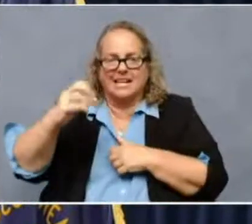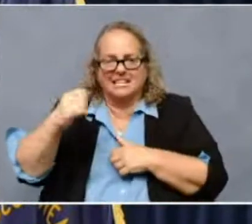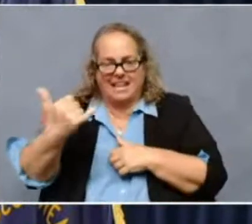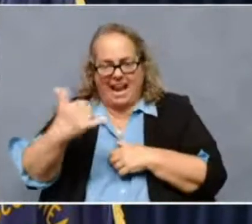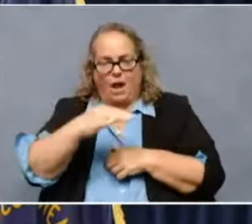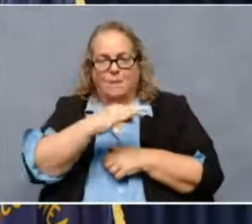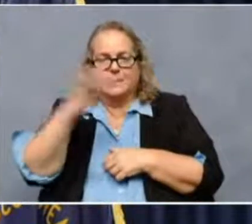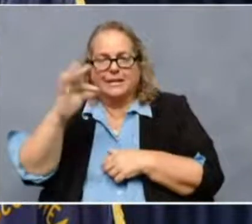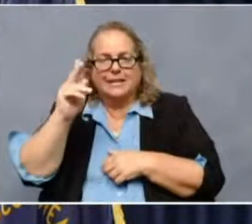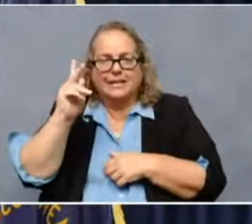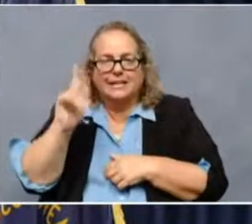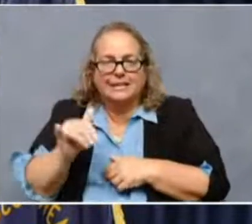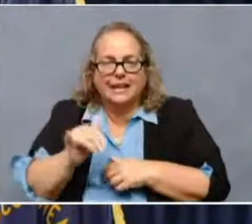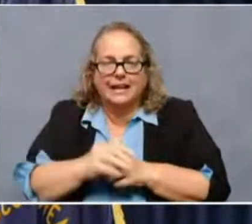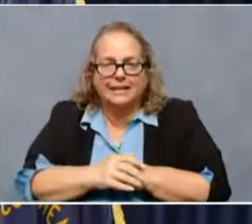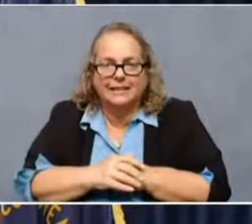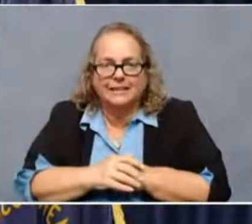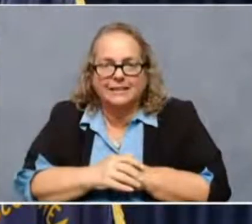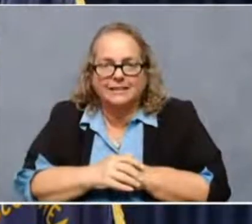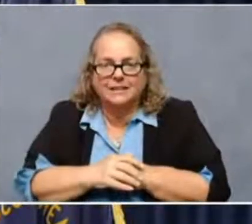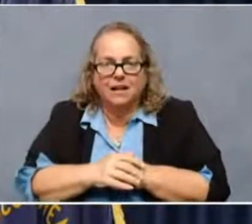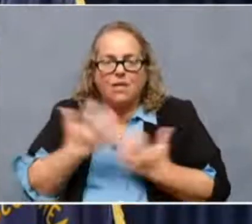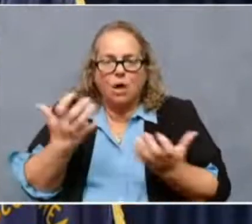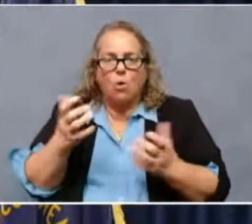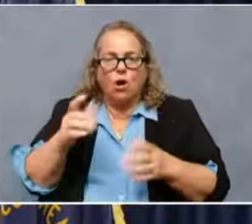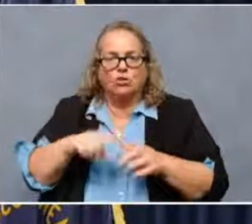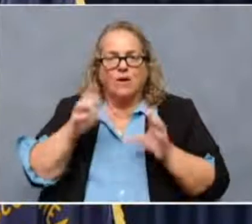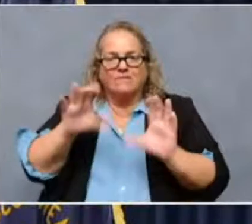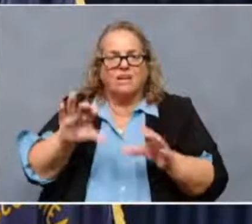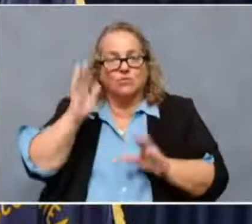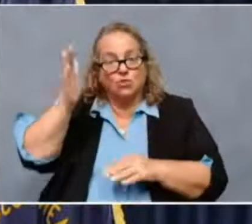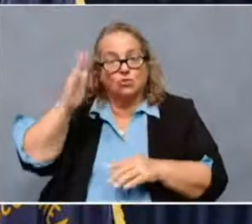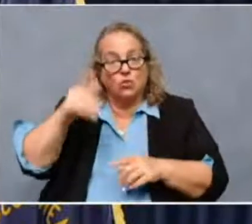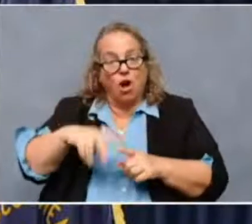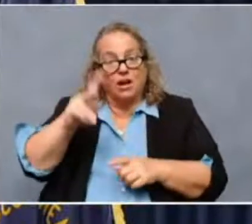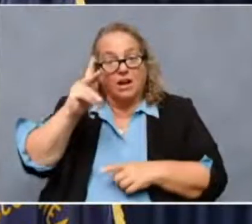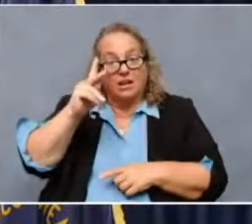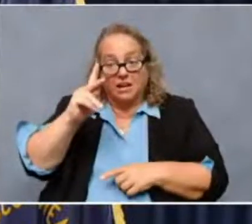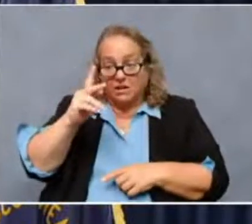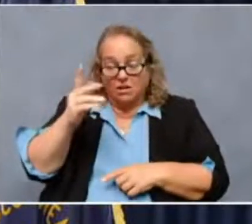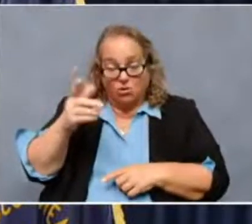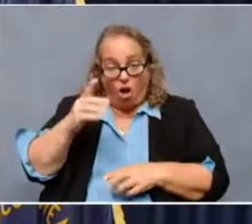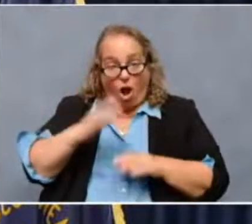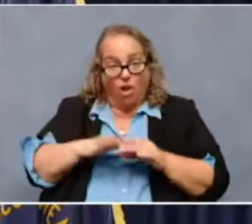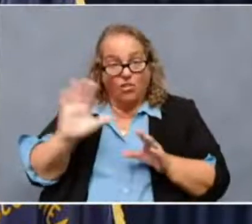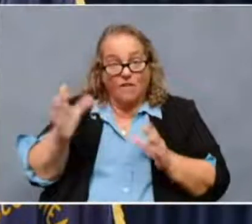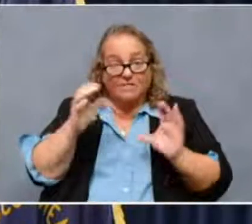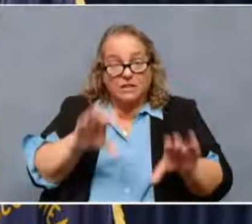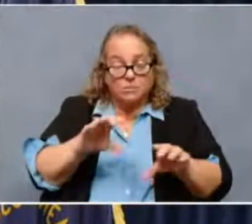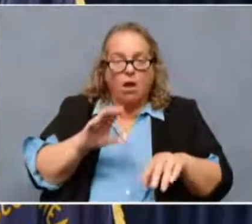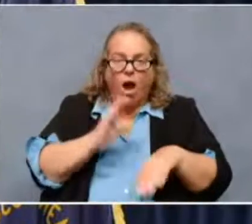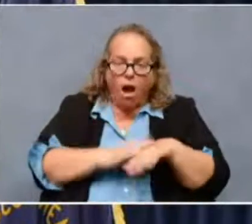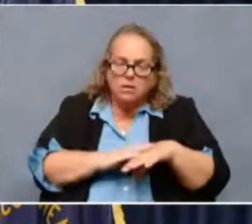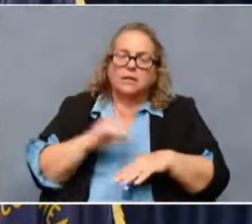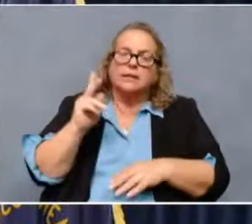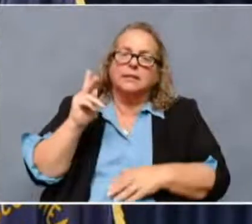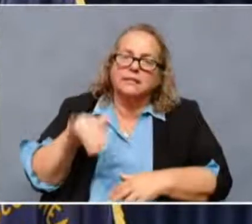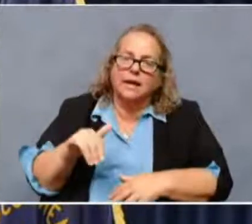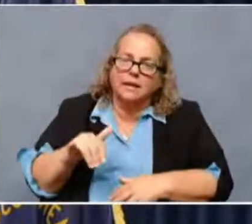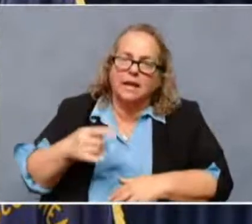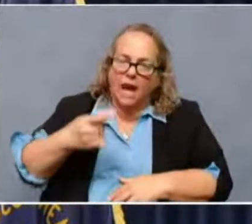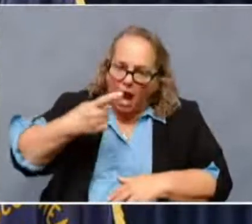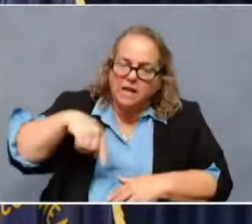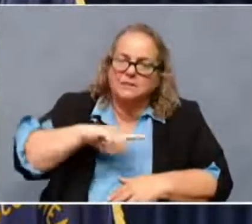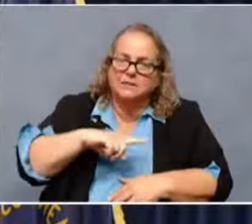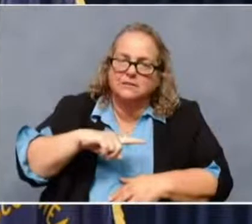bet the future of their company on us. Tyson, doing the biggest project ever in Warren County,